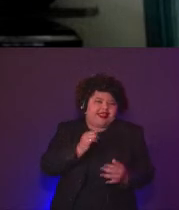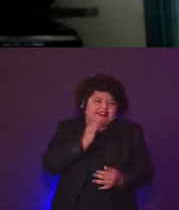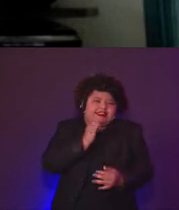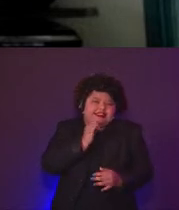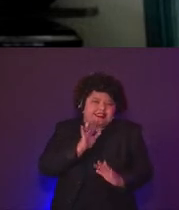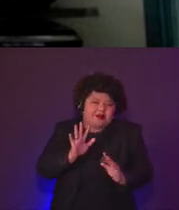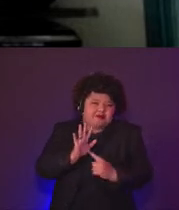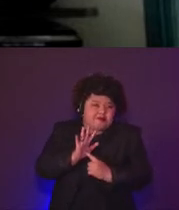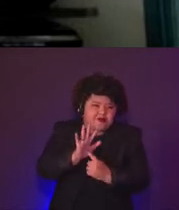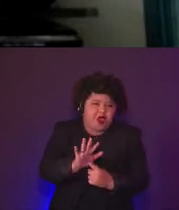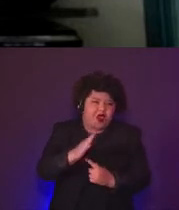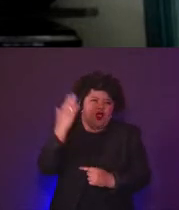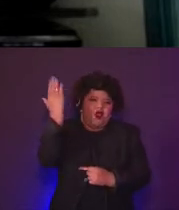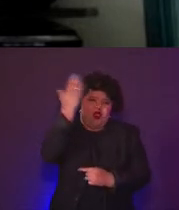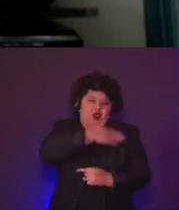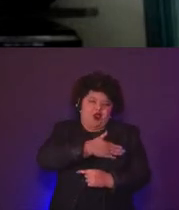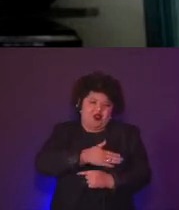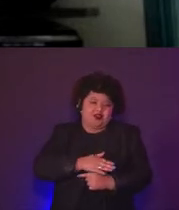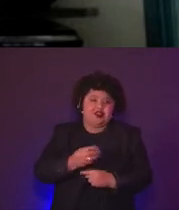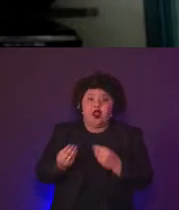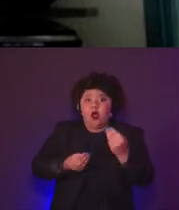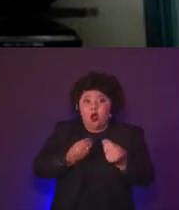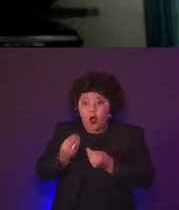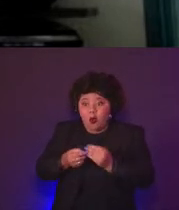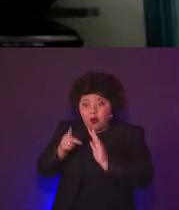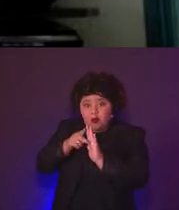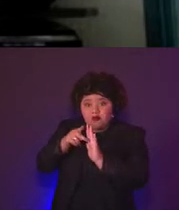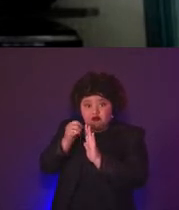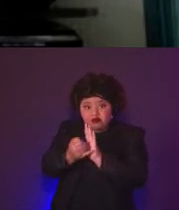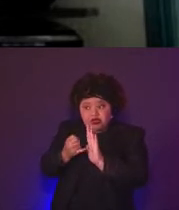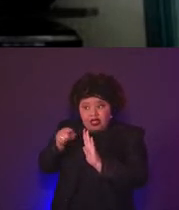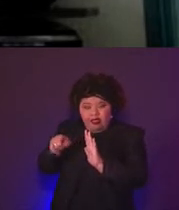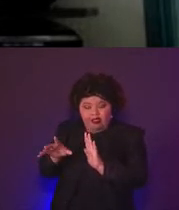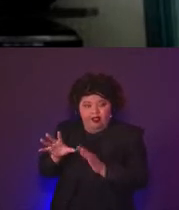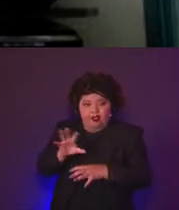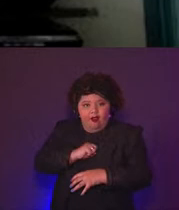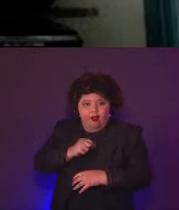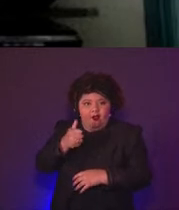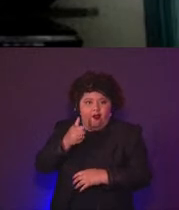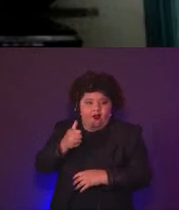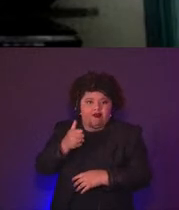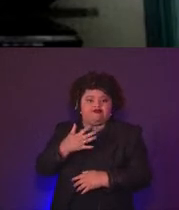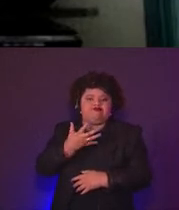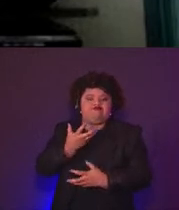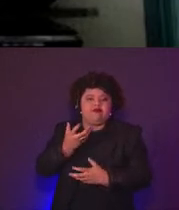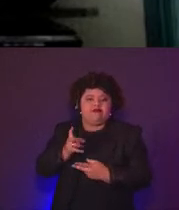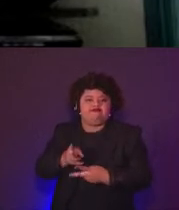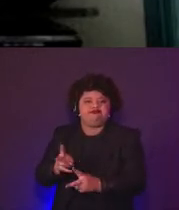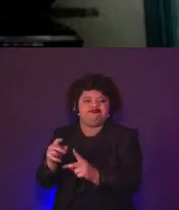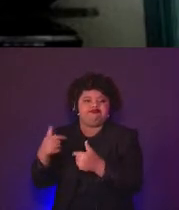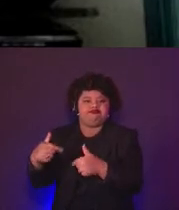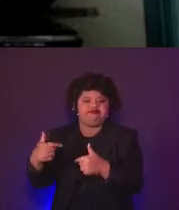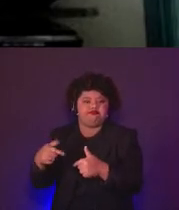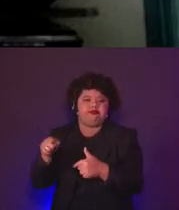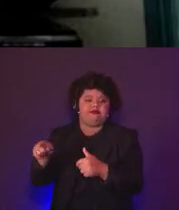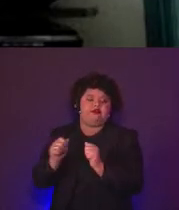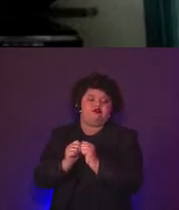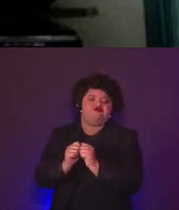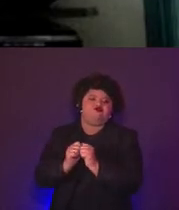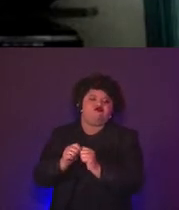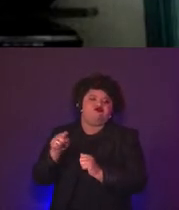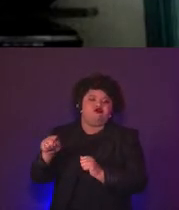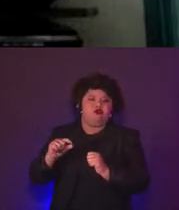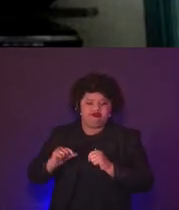why he loved the project, and we were just in debt to him that he gave the time to it and